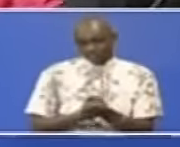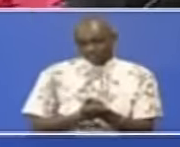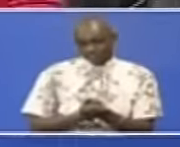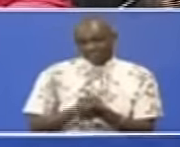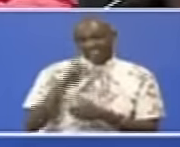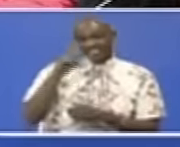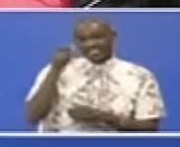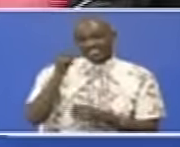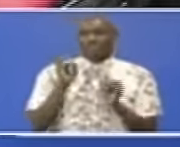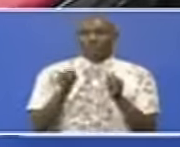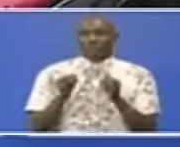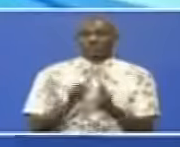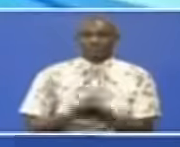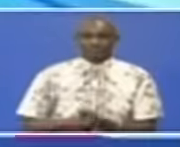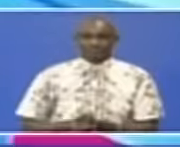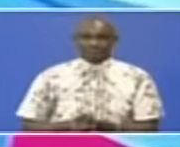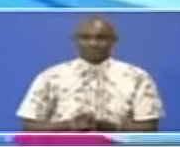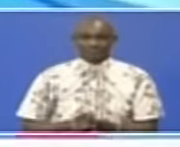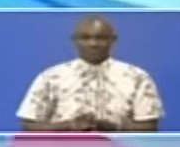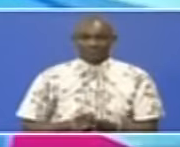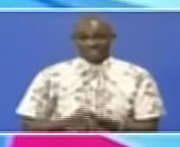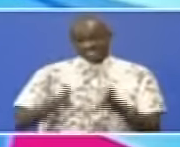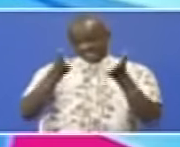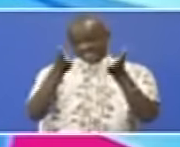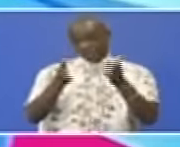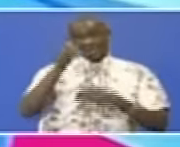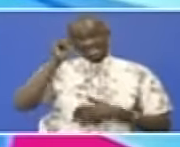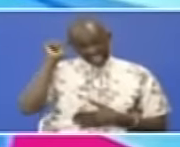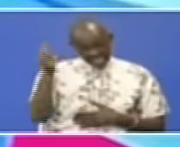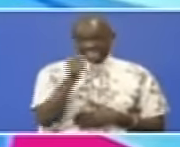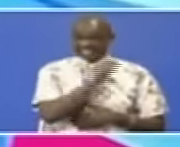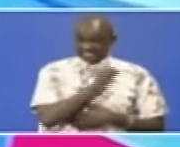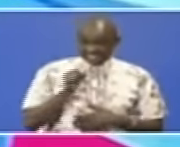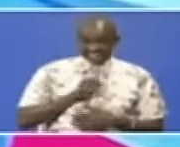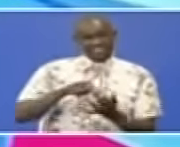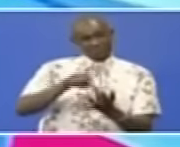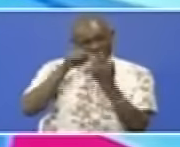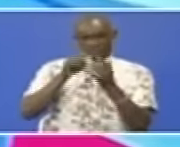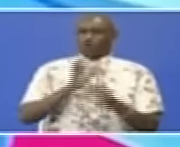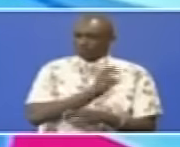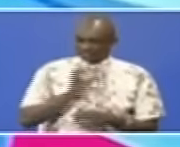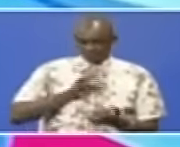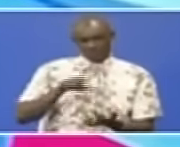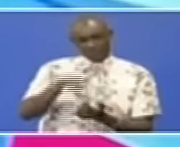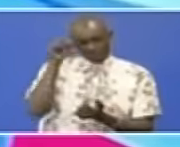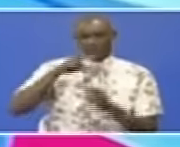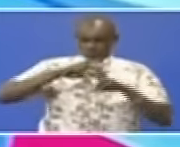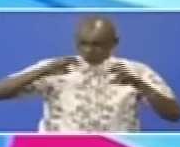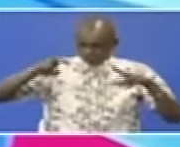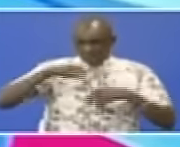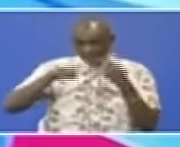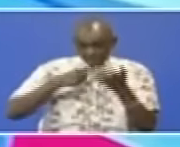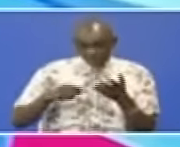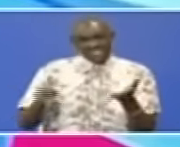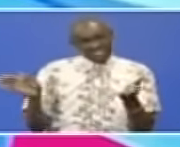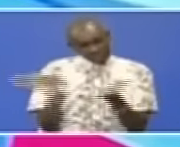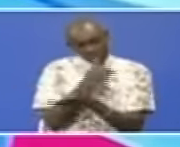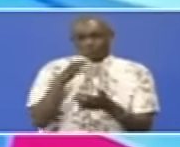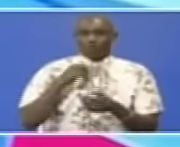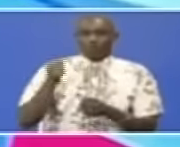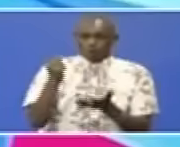Samogina, KTN News. Now, the Kenyan Senate Special Committee that had been appointed to investigate grounds for removal from